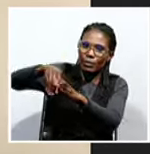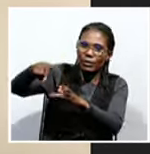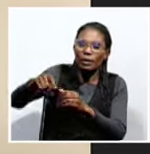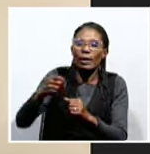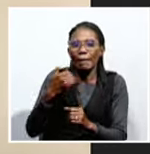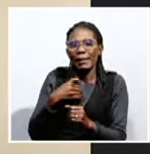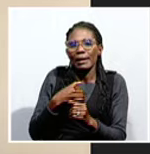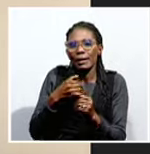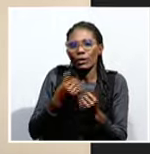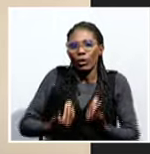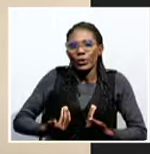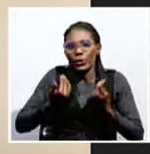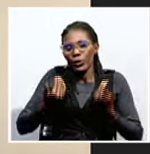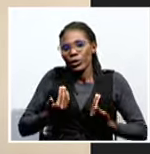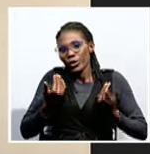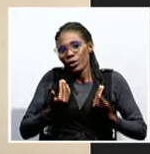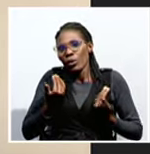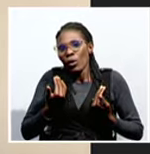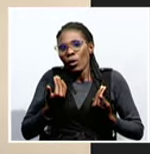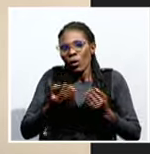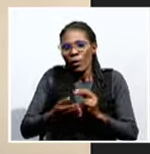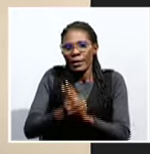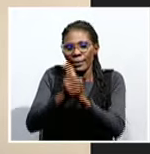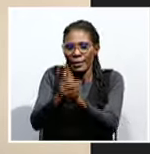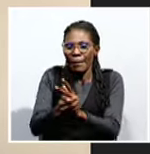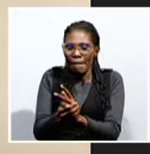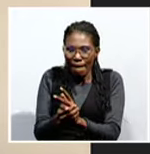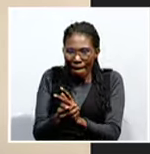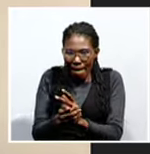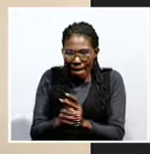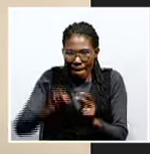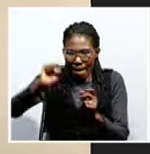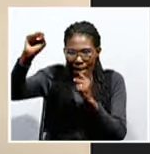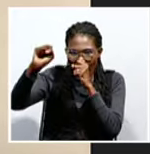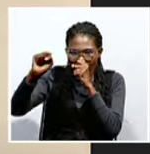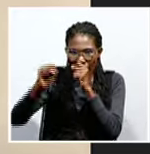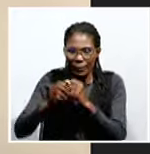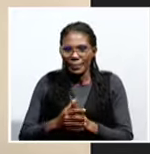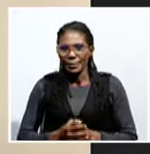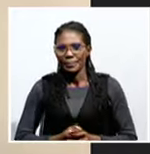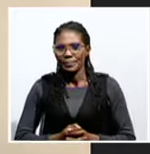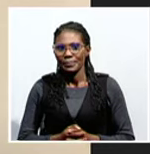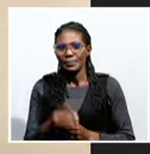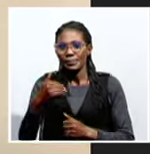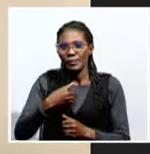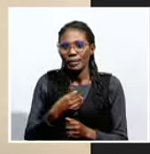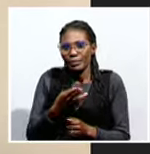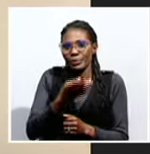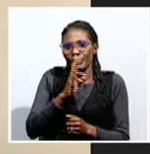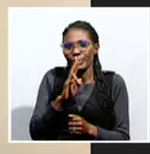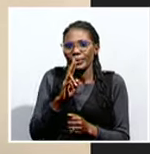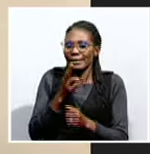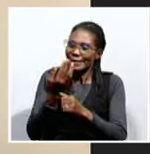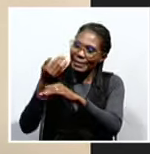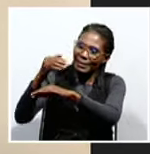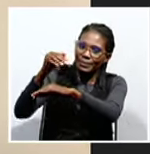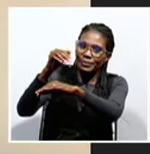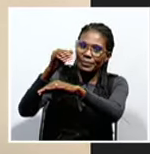Committee, responsible for the SWAPO Pioneer Movement. So I was directed to go to this conference